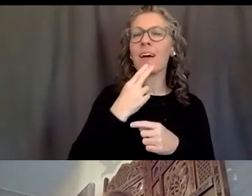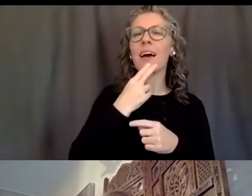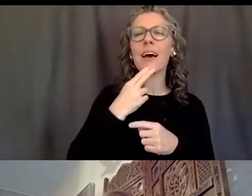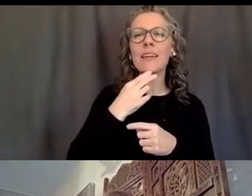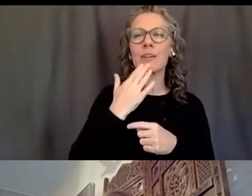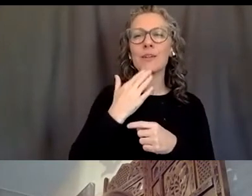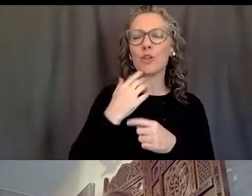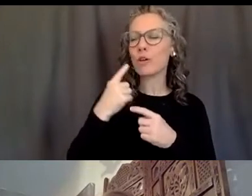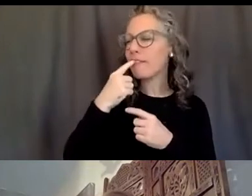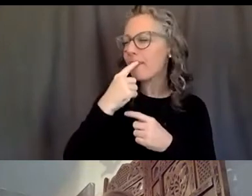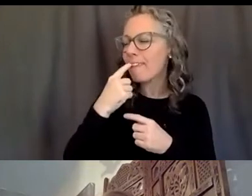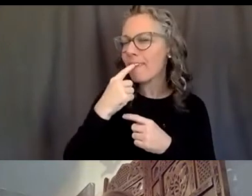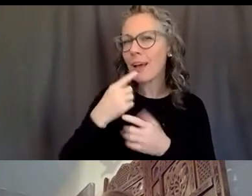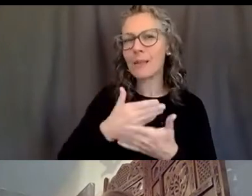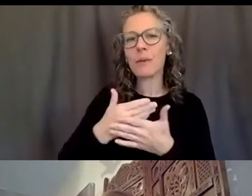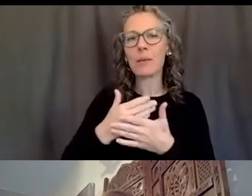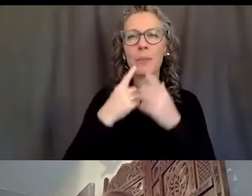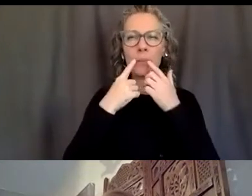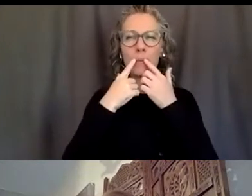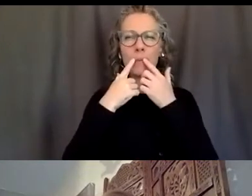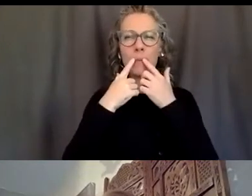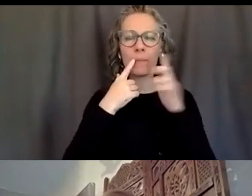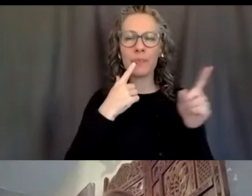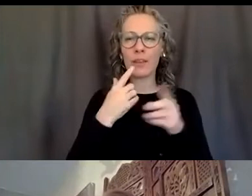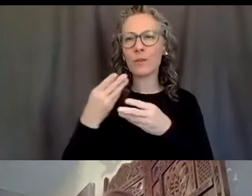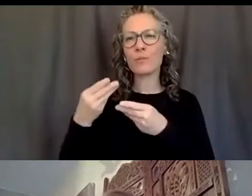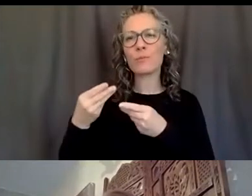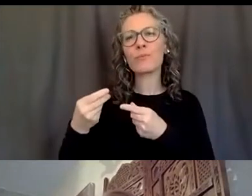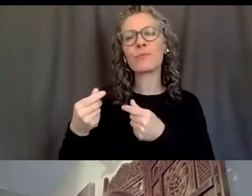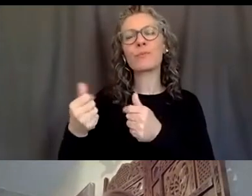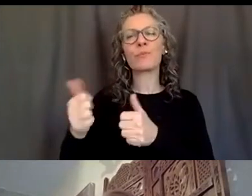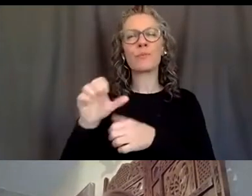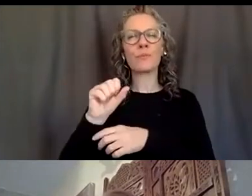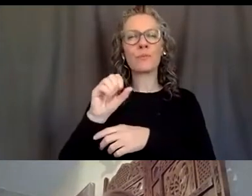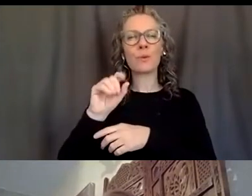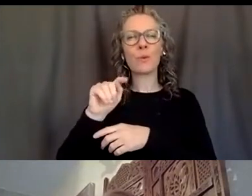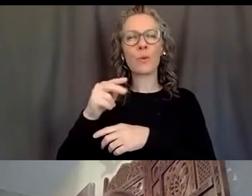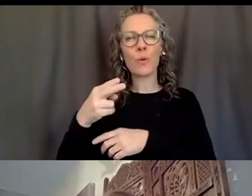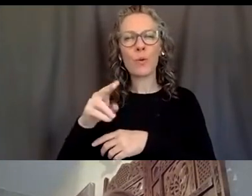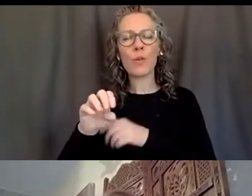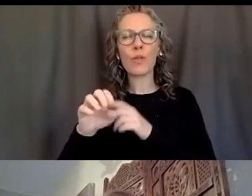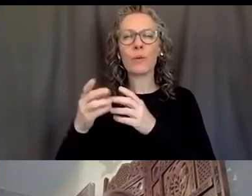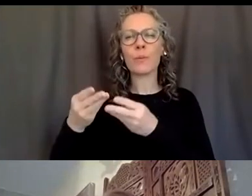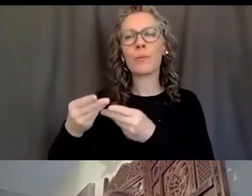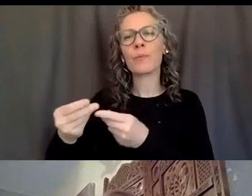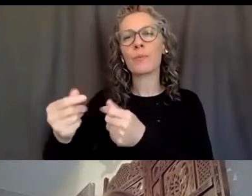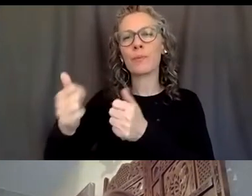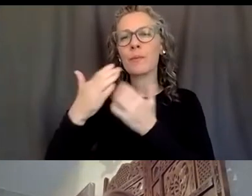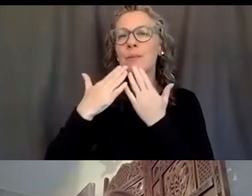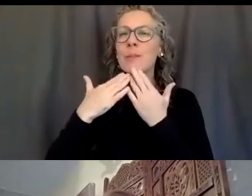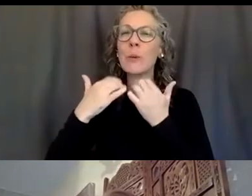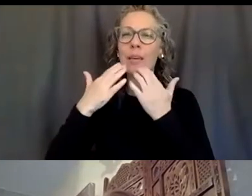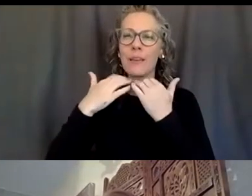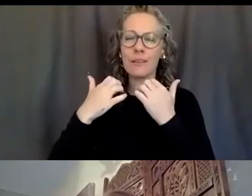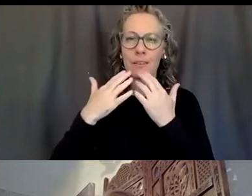And they would stop crying because it's like soothing. Yeah, like a sweet, but in a sweet way.